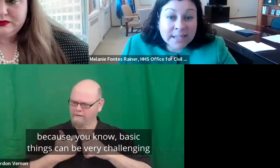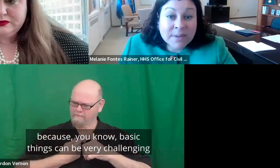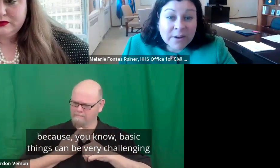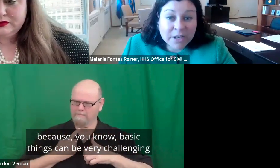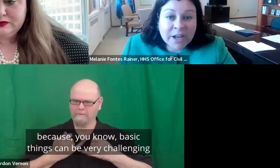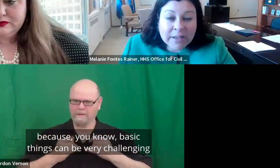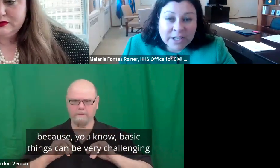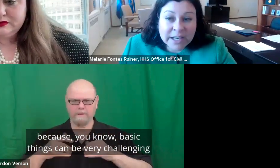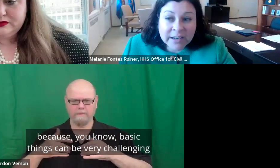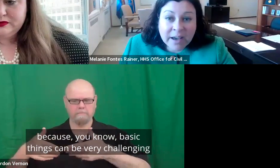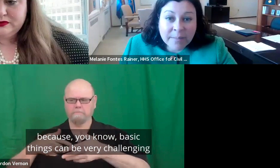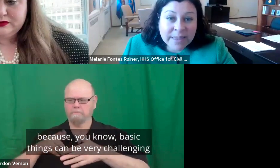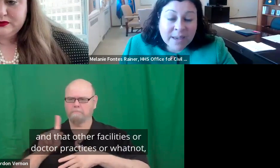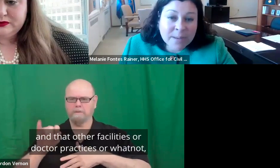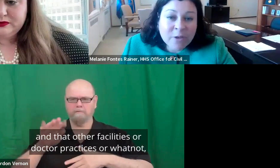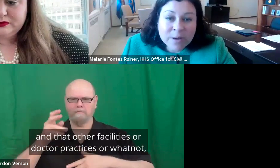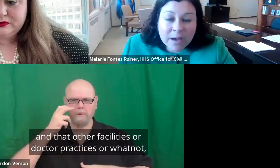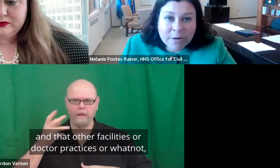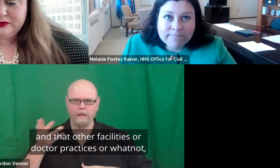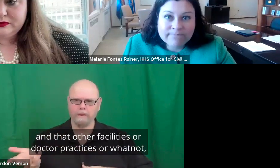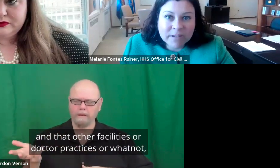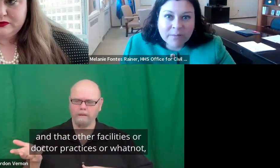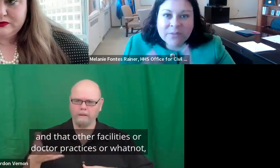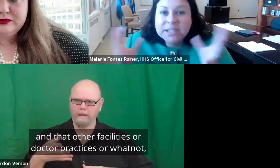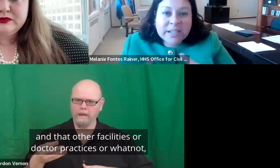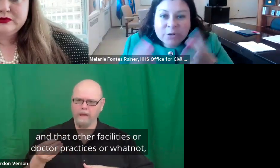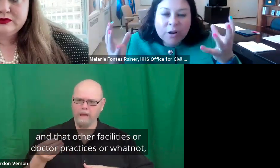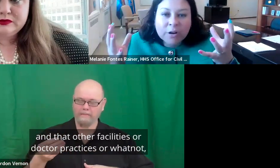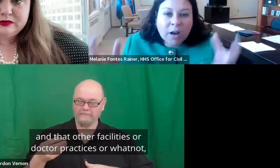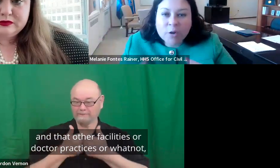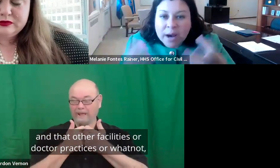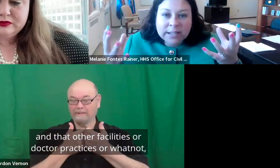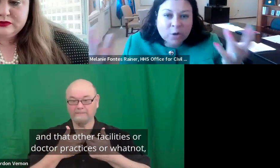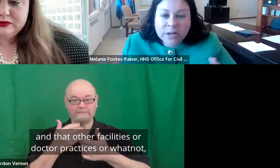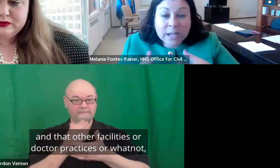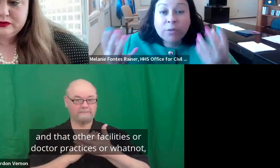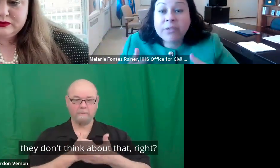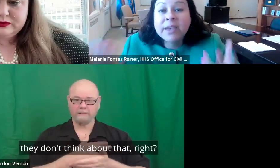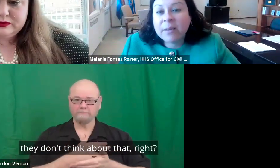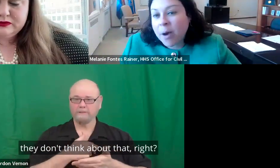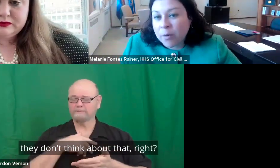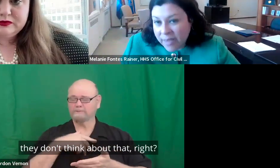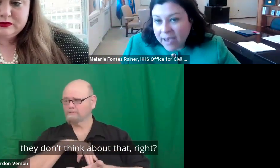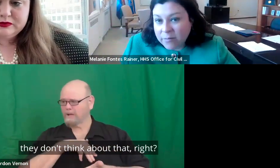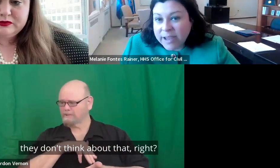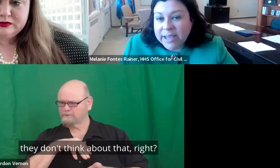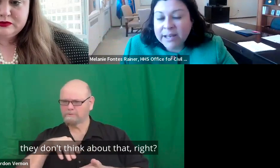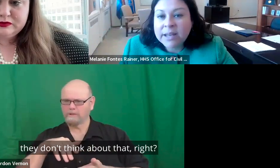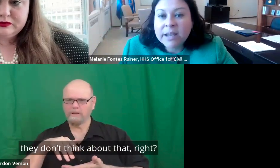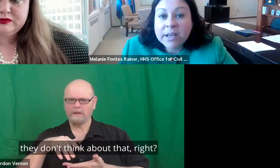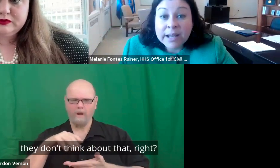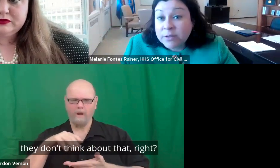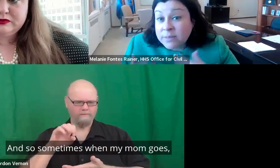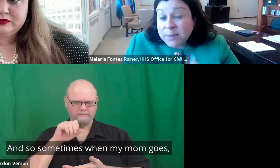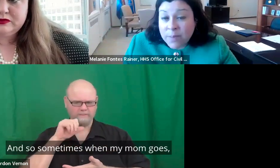basic things can be very challenging, and that other facilities or doctor practices or whatnot, they don't think about that, right?